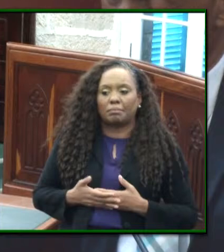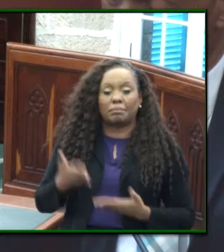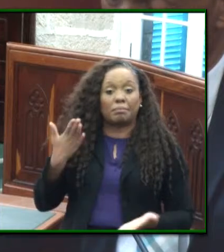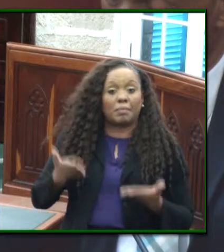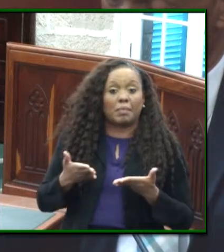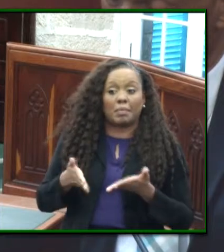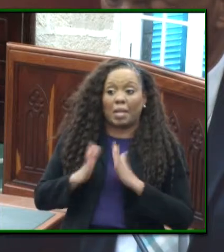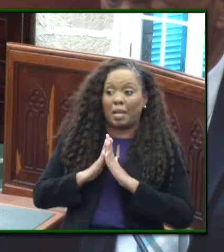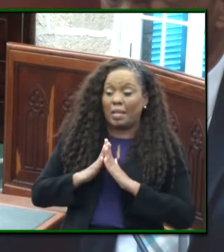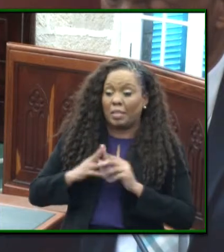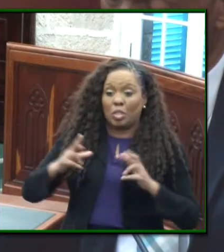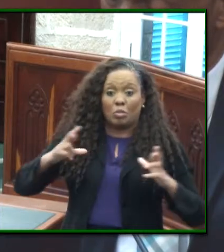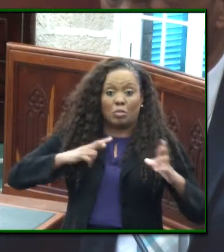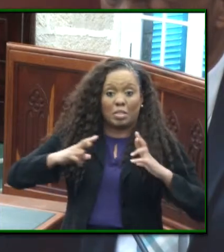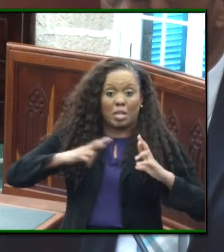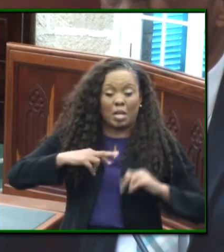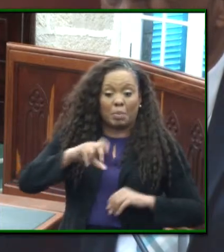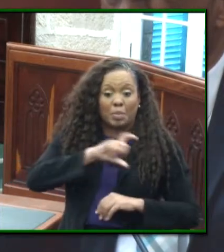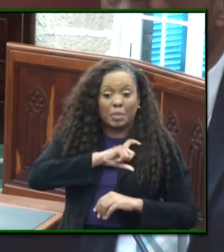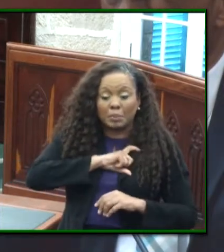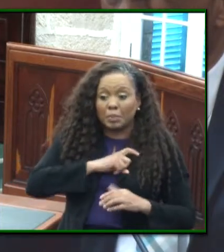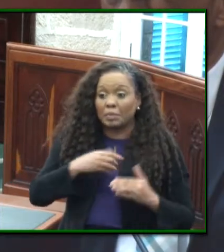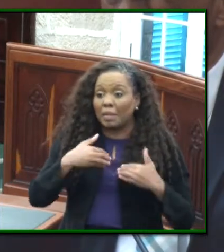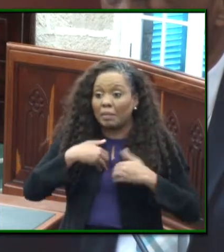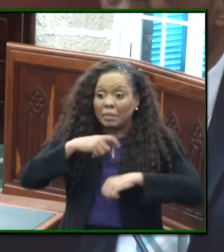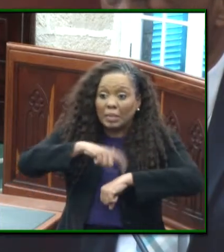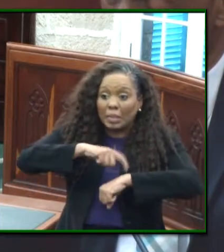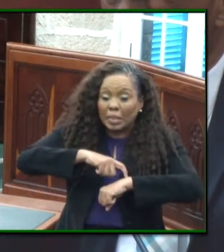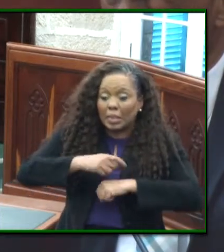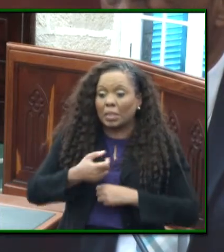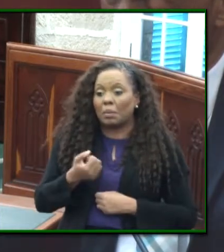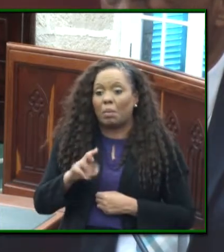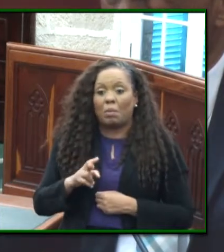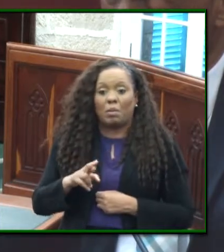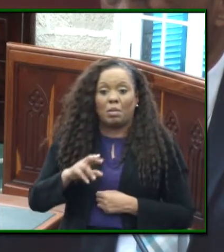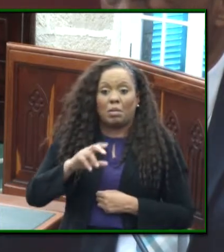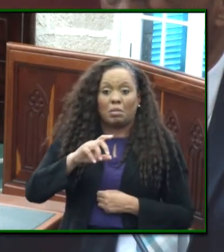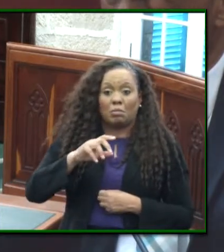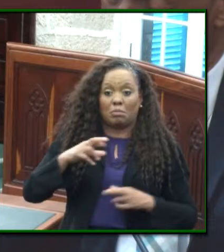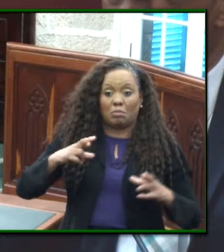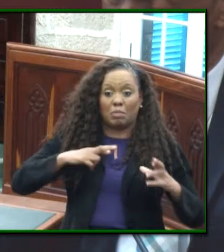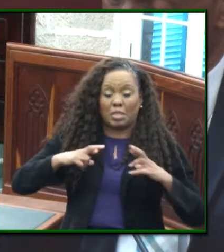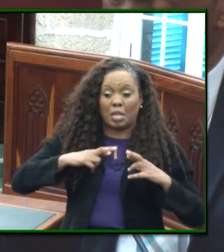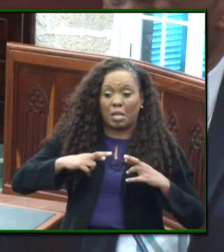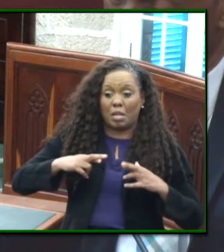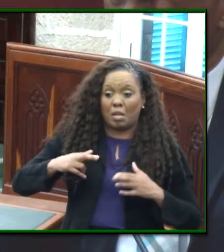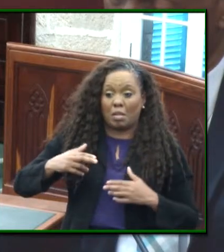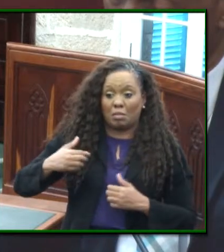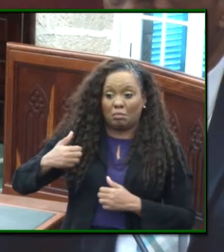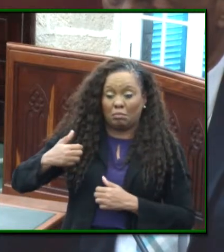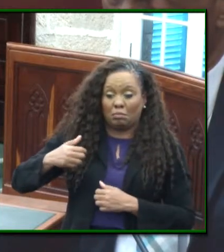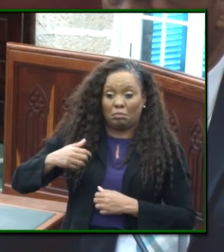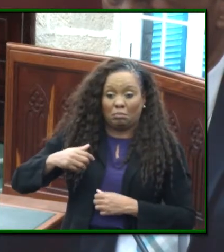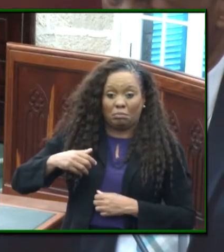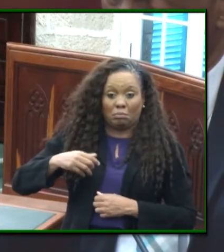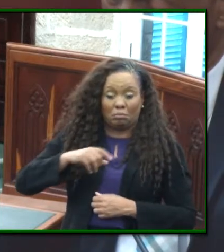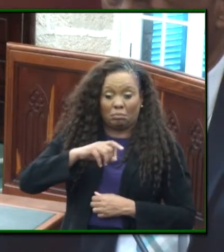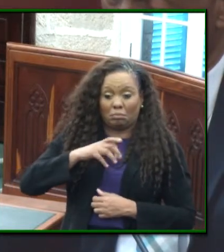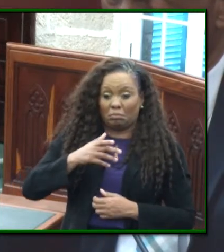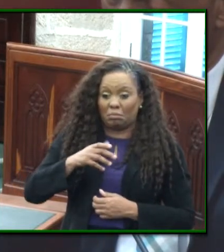police officers who may have some time on their hand, or retired BDF officers who arguably would not have a